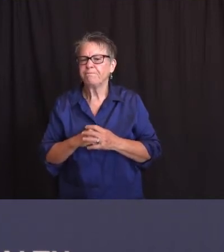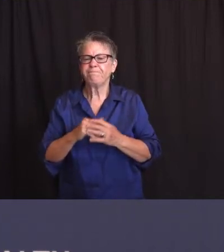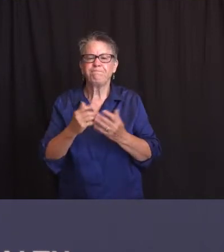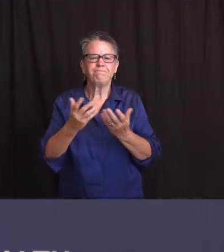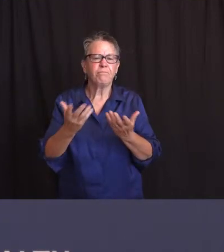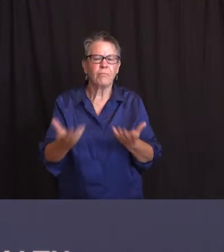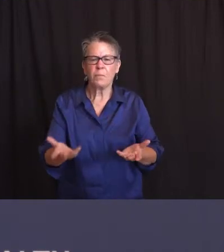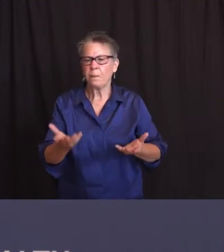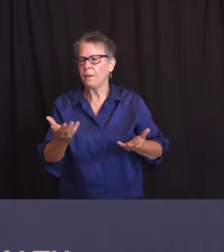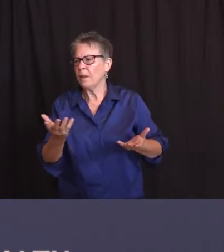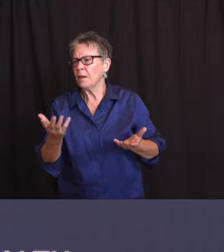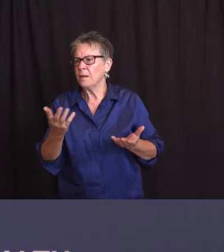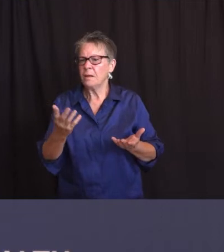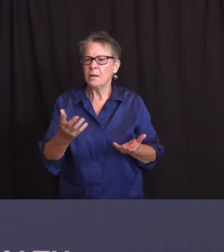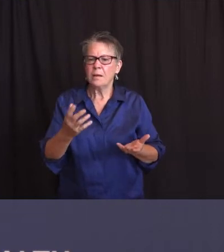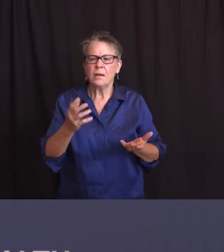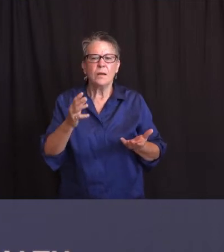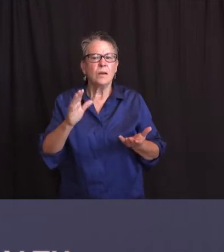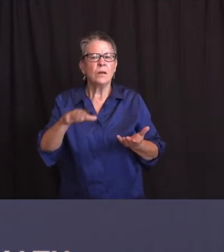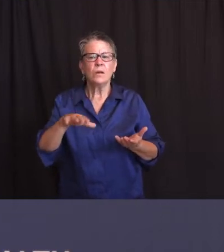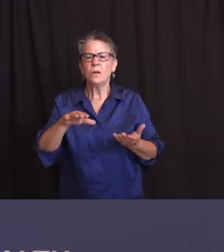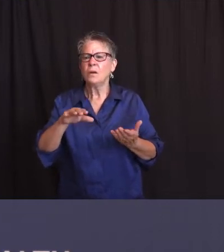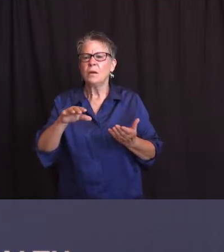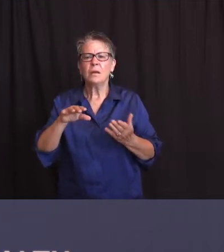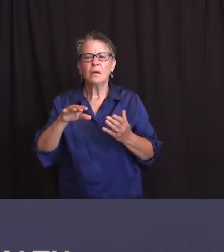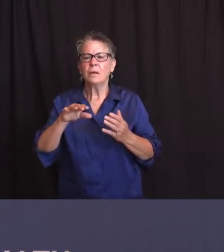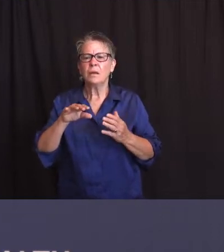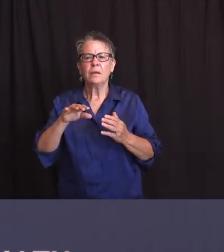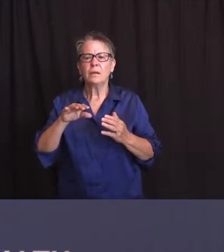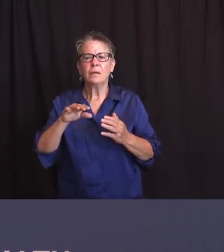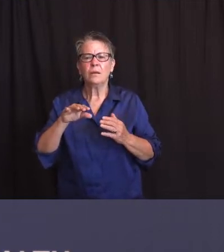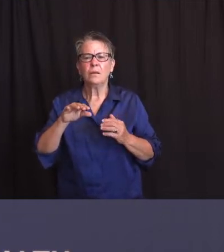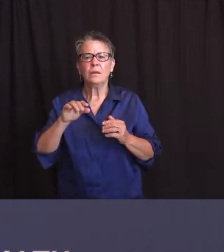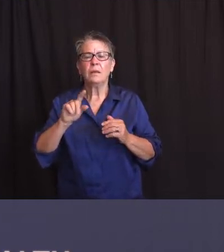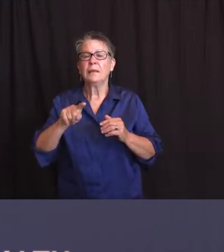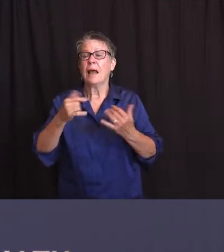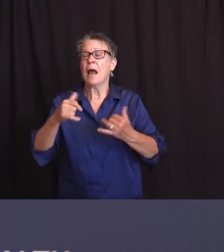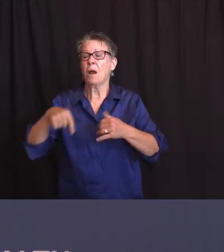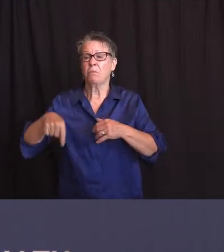with no black bear hunt this year, what's your plan to control the bear population, Governor?